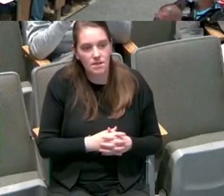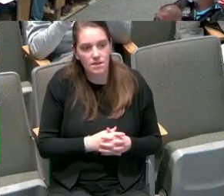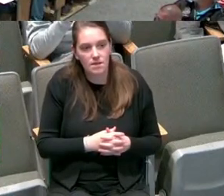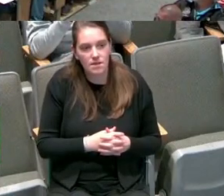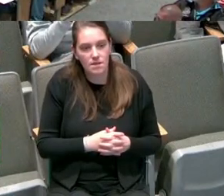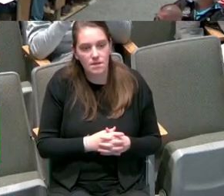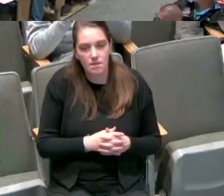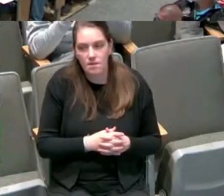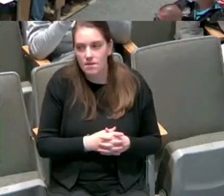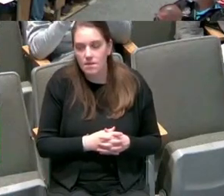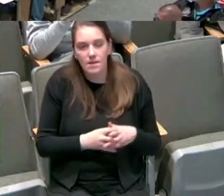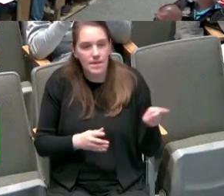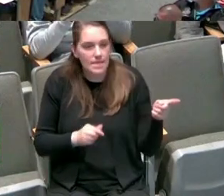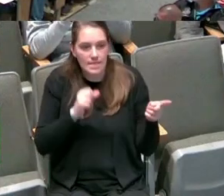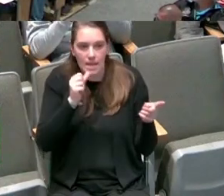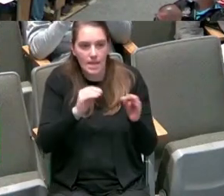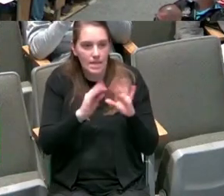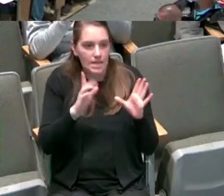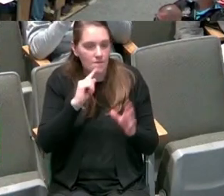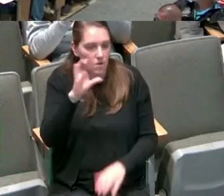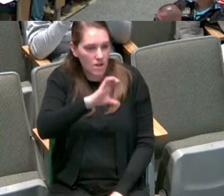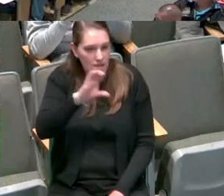okay um